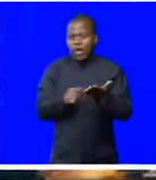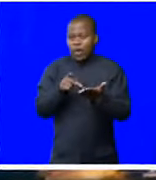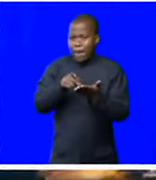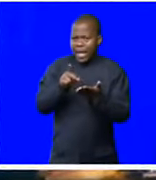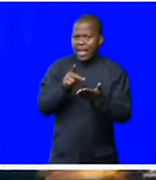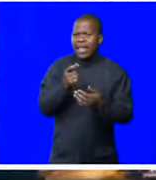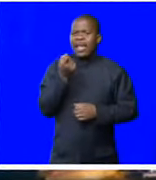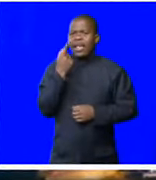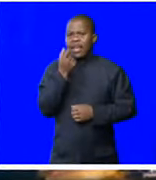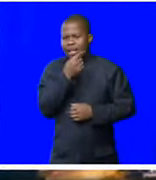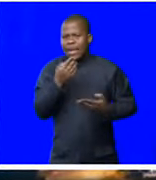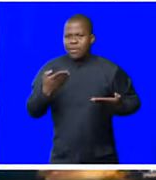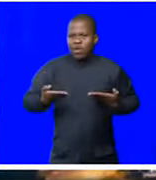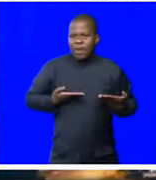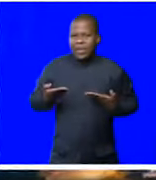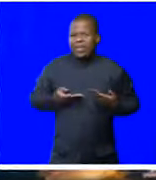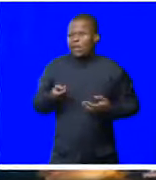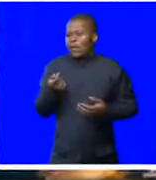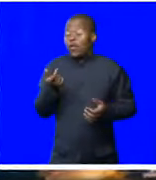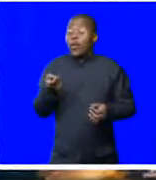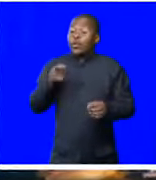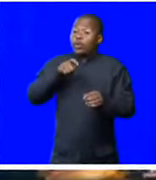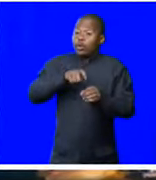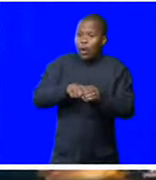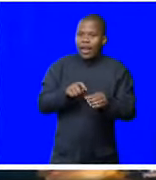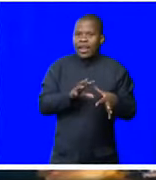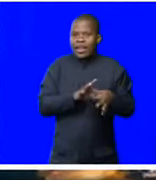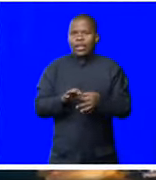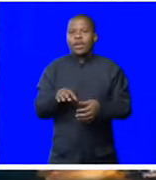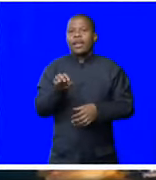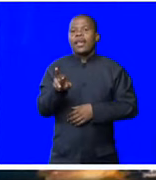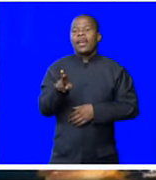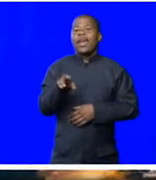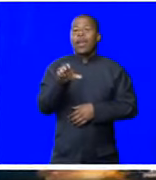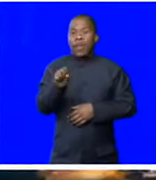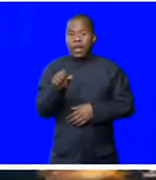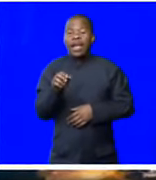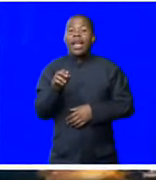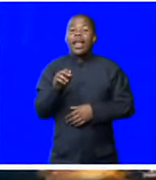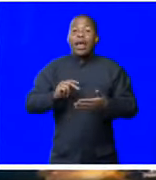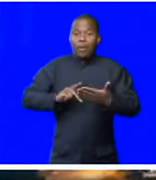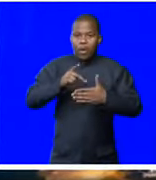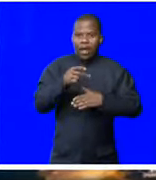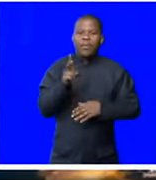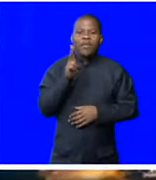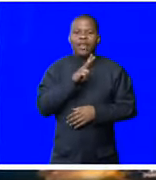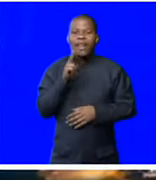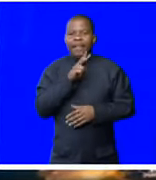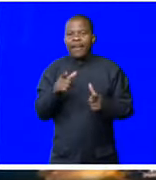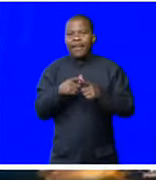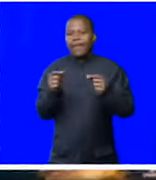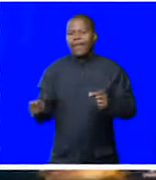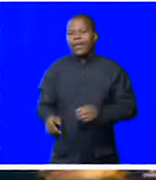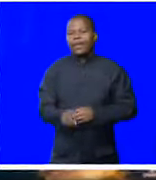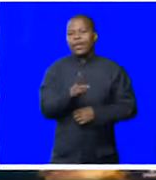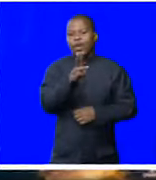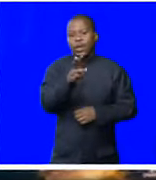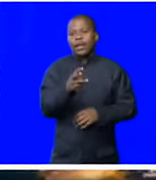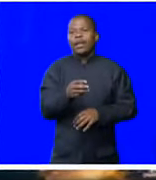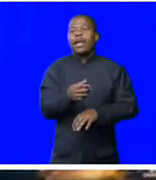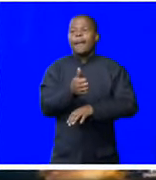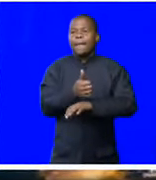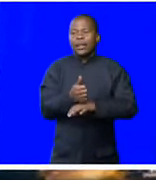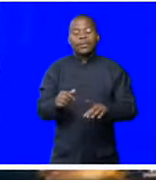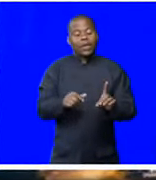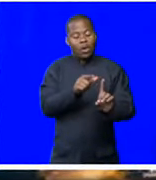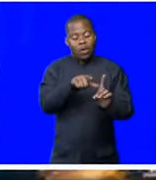debt relief program conducted by the Eswatini Revenue Services, which ends this Friday. The customer service manager at the Revenue Services, Ricardo